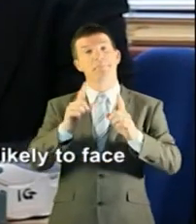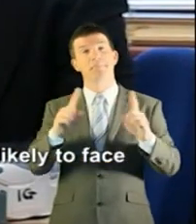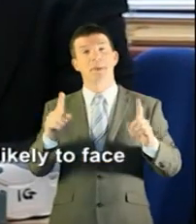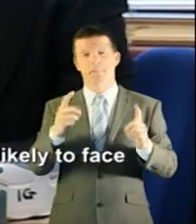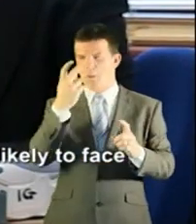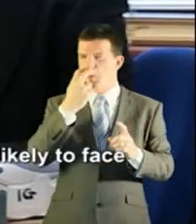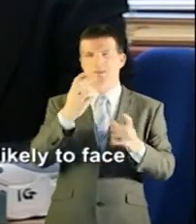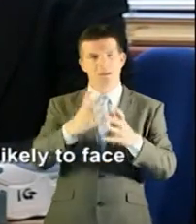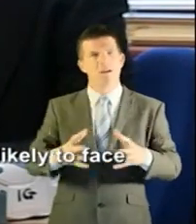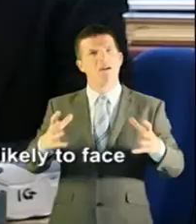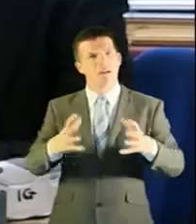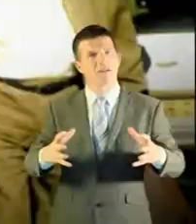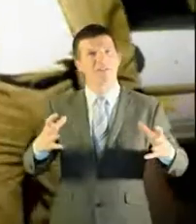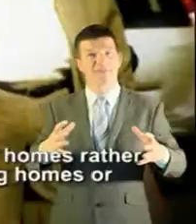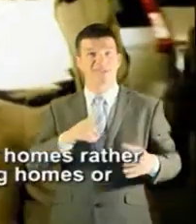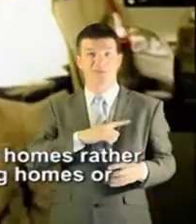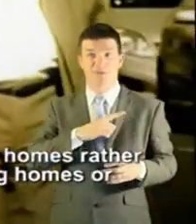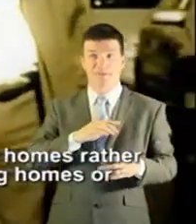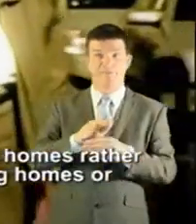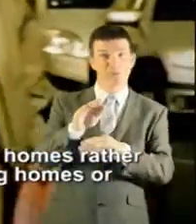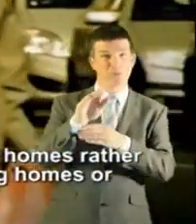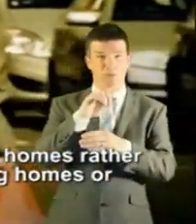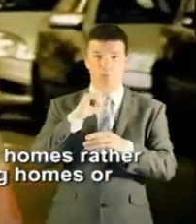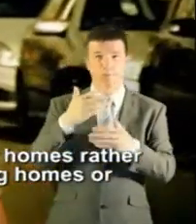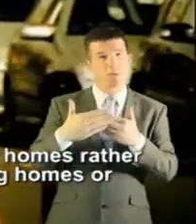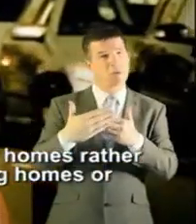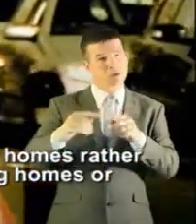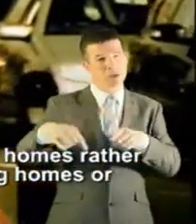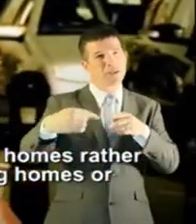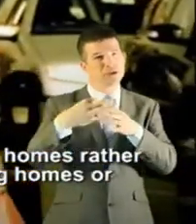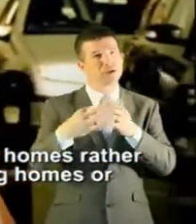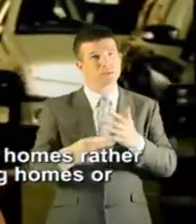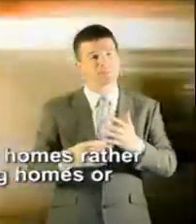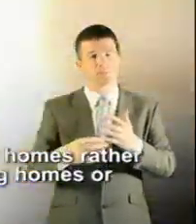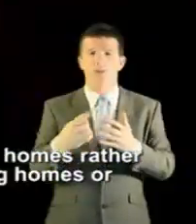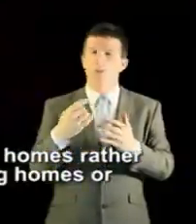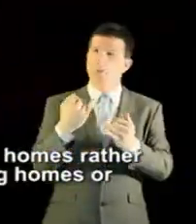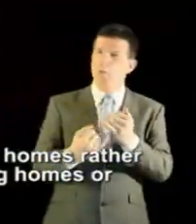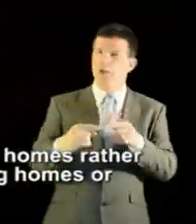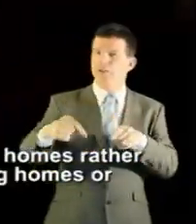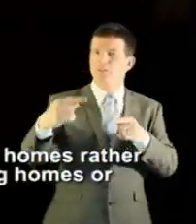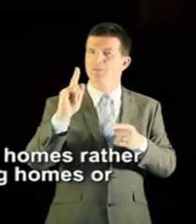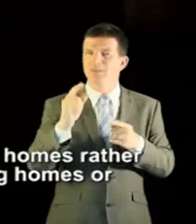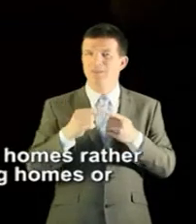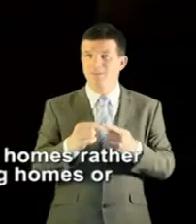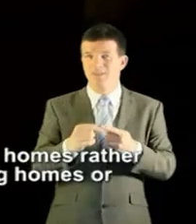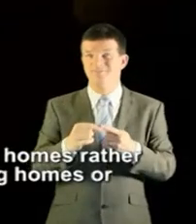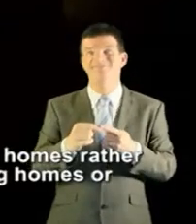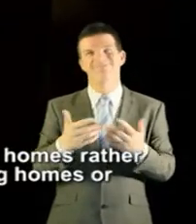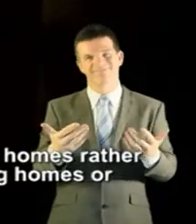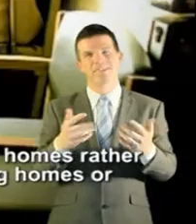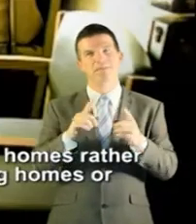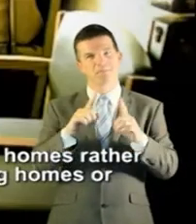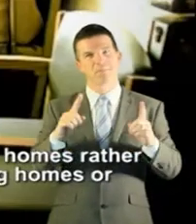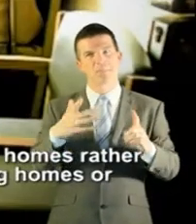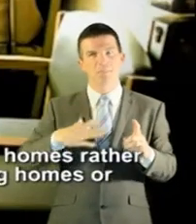future about our independence. One of the challenges we face is to keep people at home rather than putting them into institutional